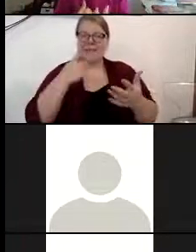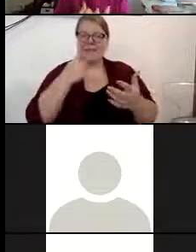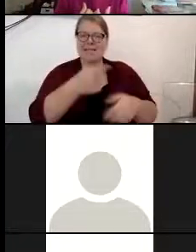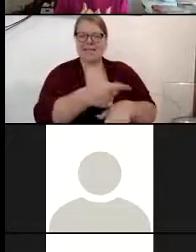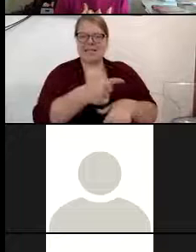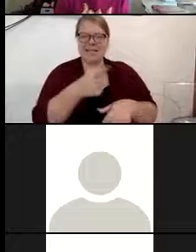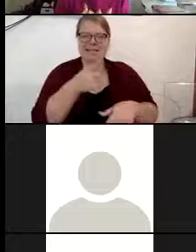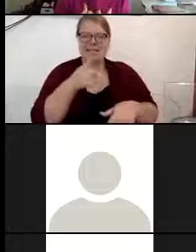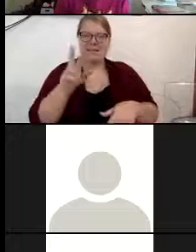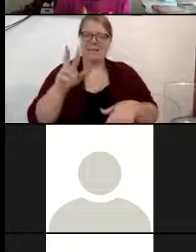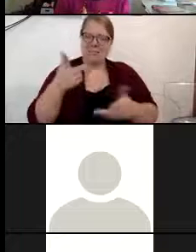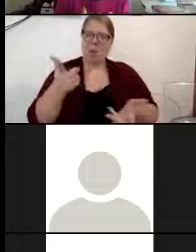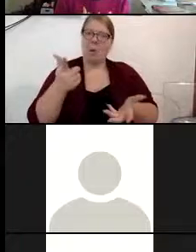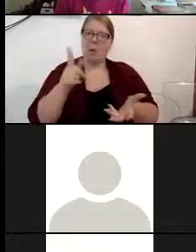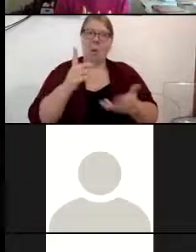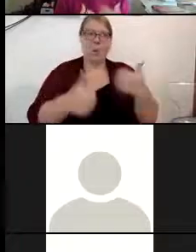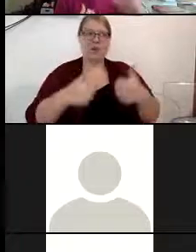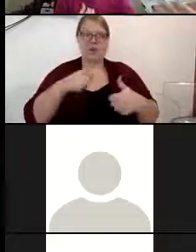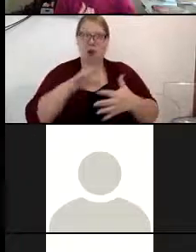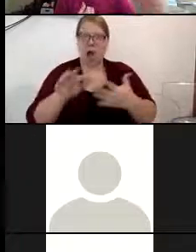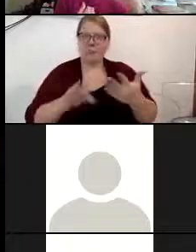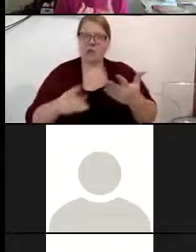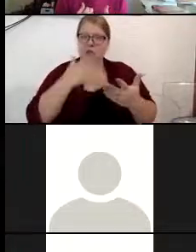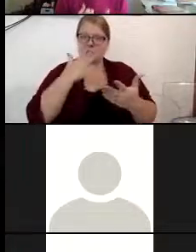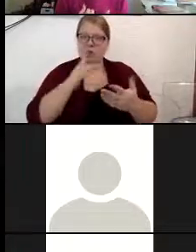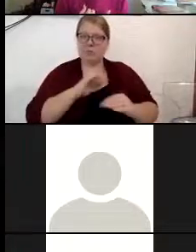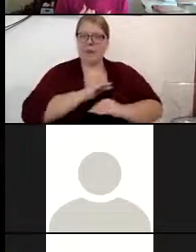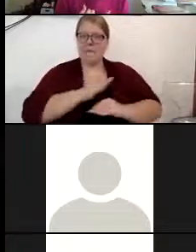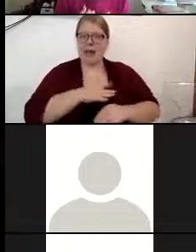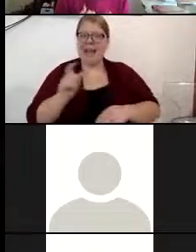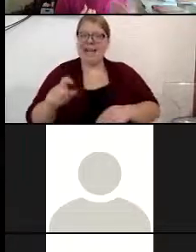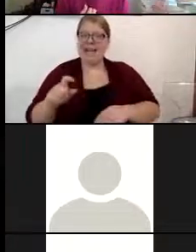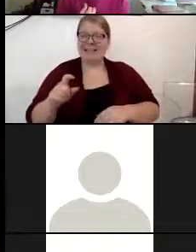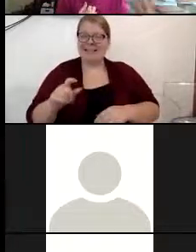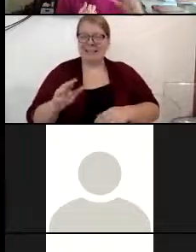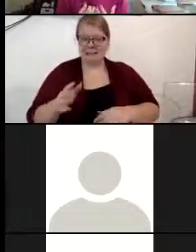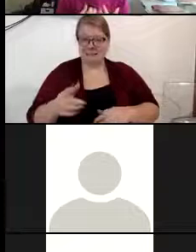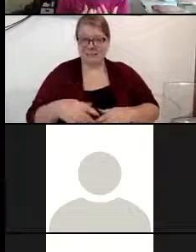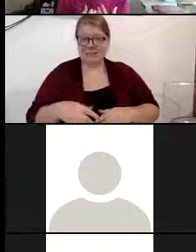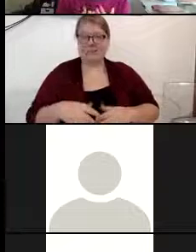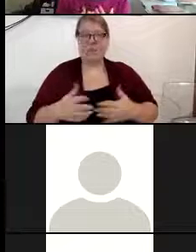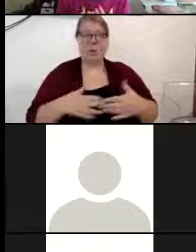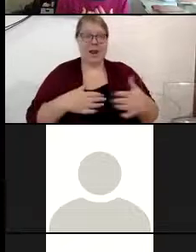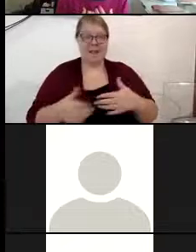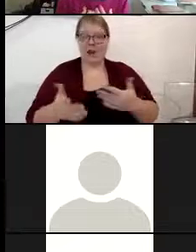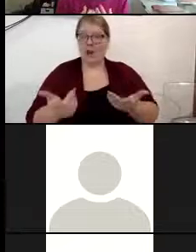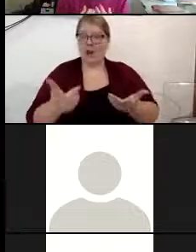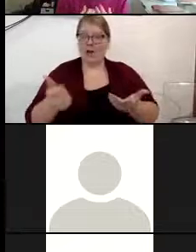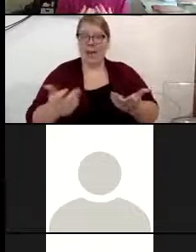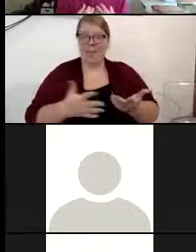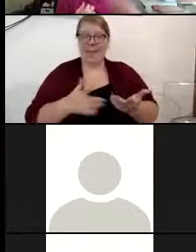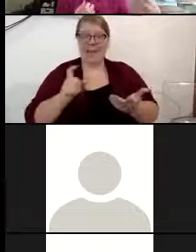their really important needs, the needs that gambling has been meeting financially and or